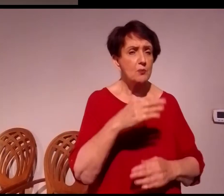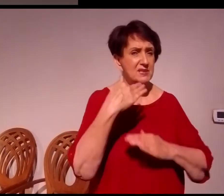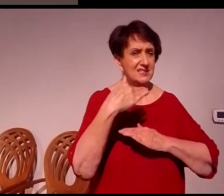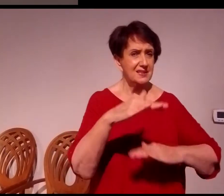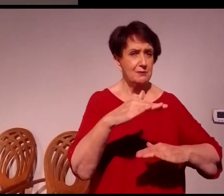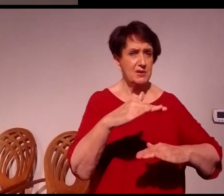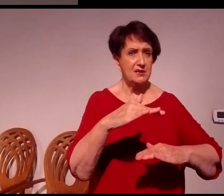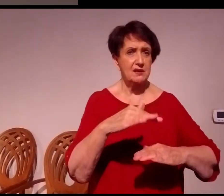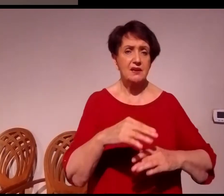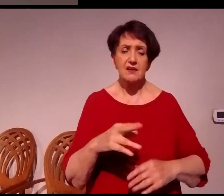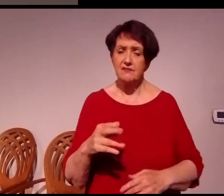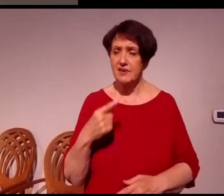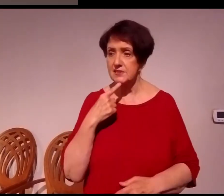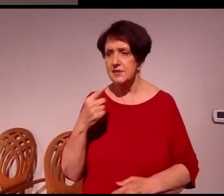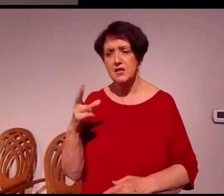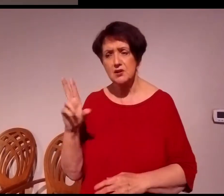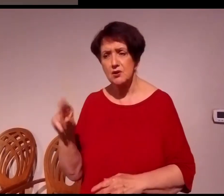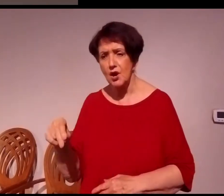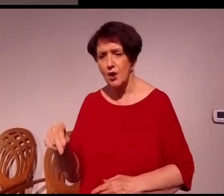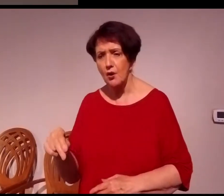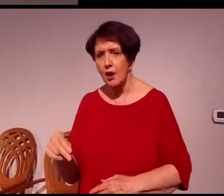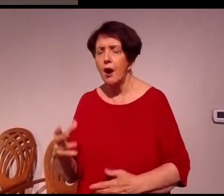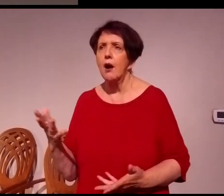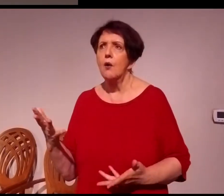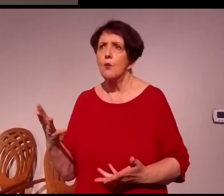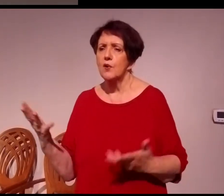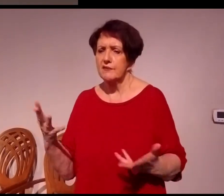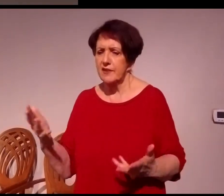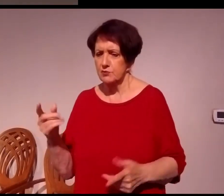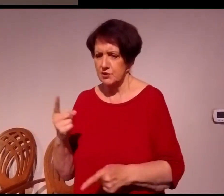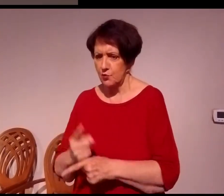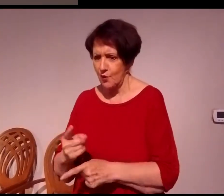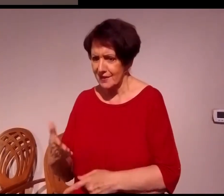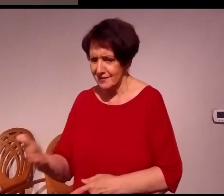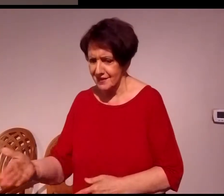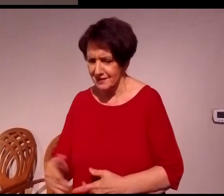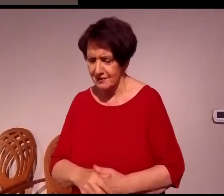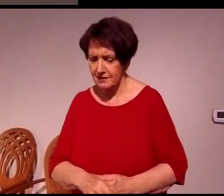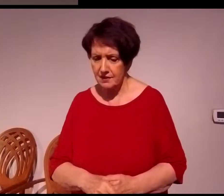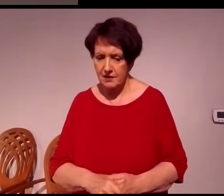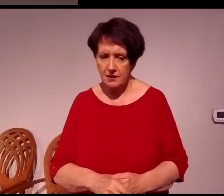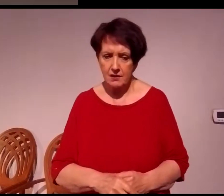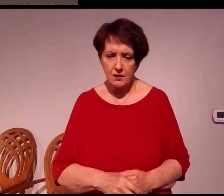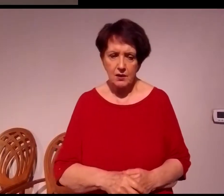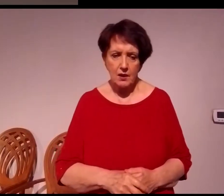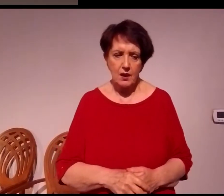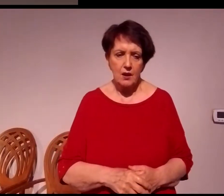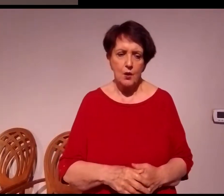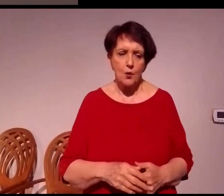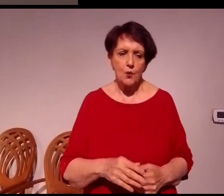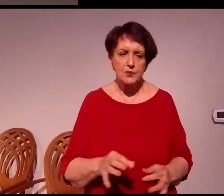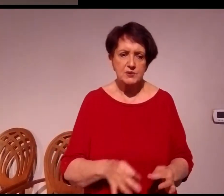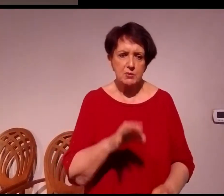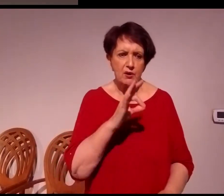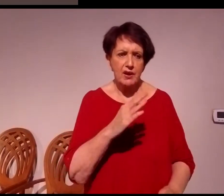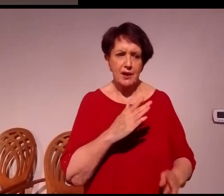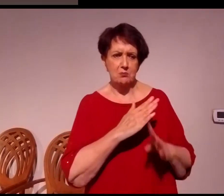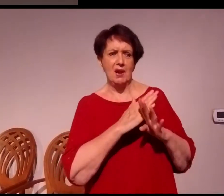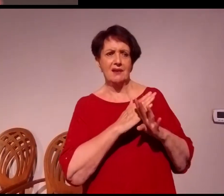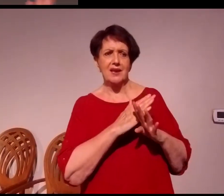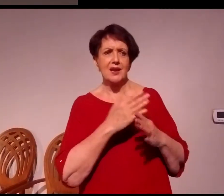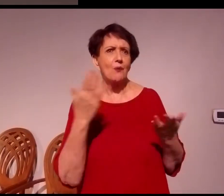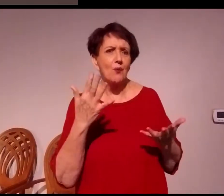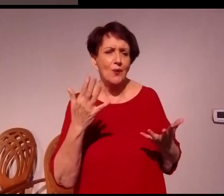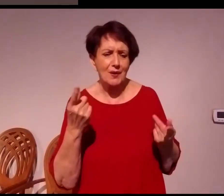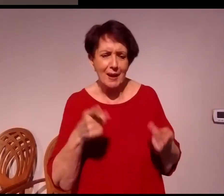If I say no to that, but what if it was the right thing? What if I'm cutting off spirit? What if I'm, right? Do you see we